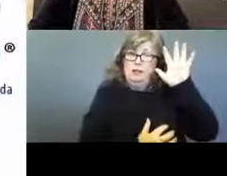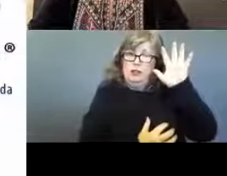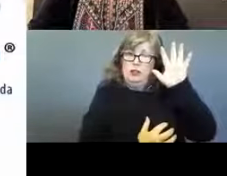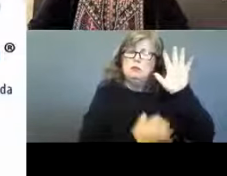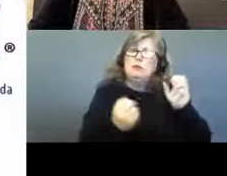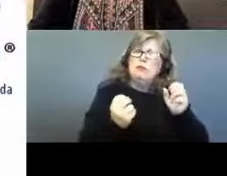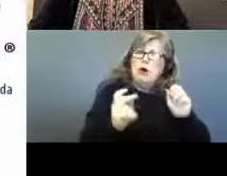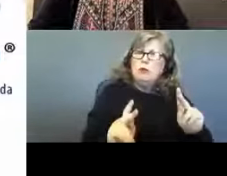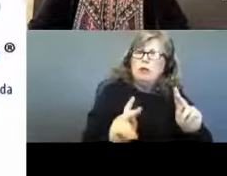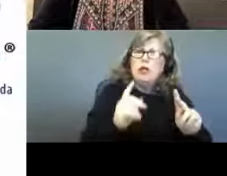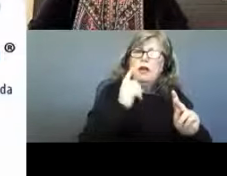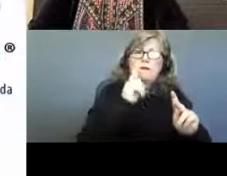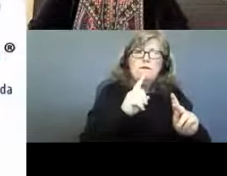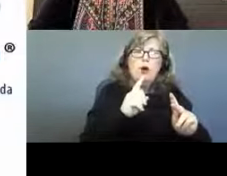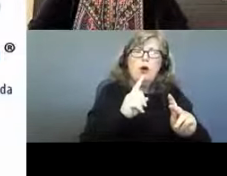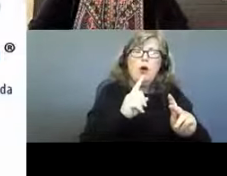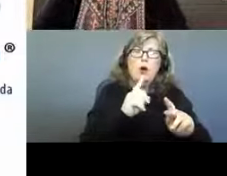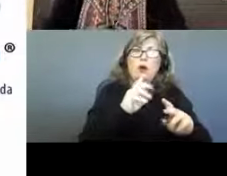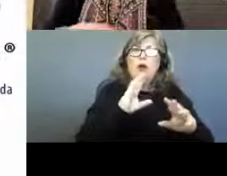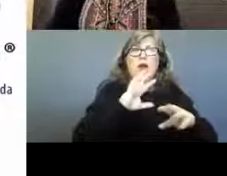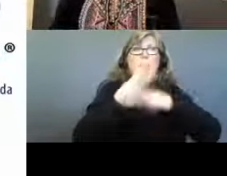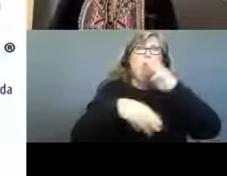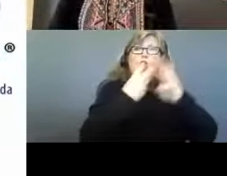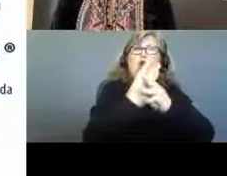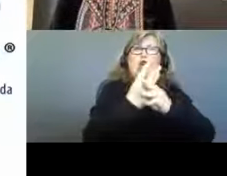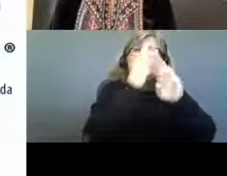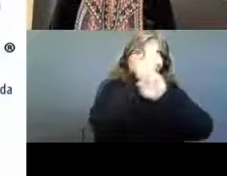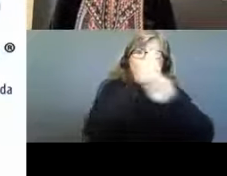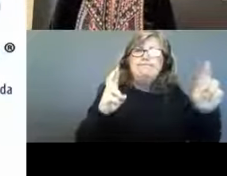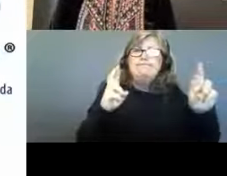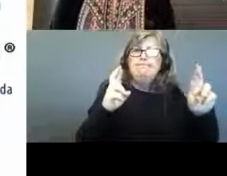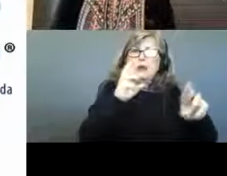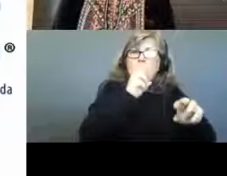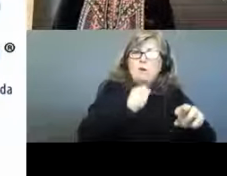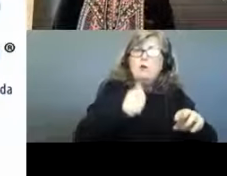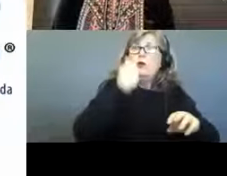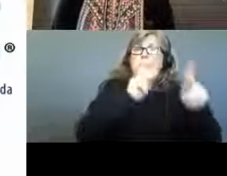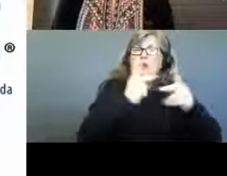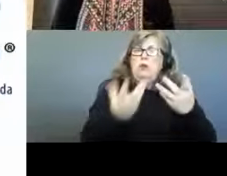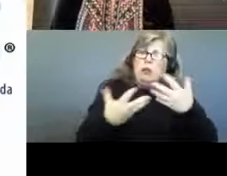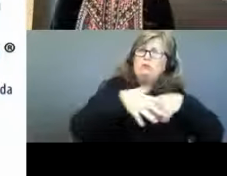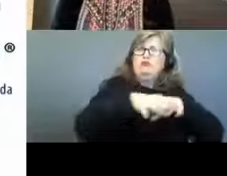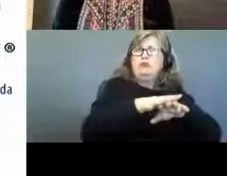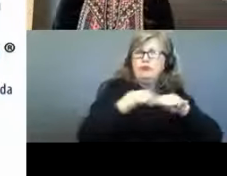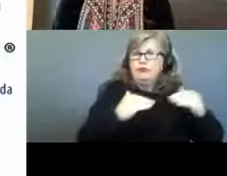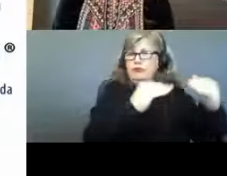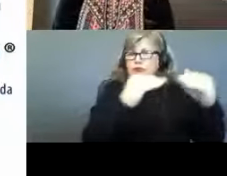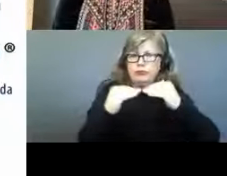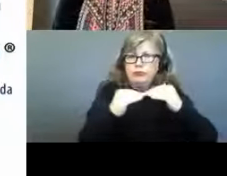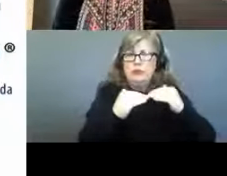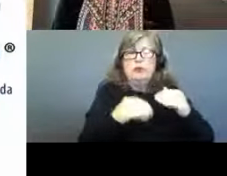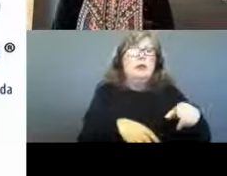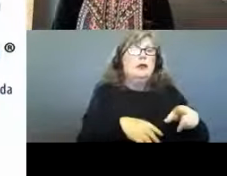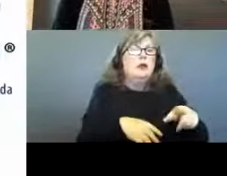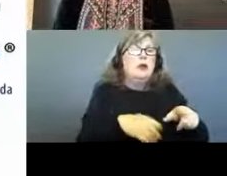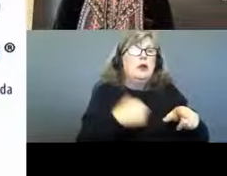more compassionate, age-inclusive world. It's a method to achieve positive change by combating ageism,